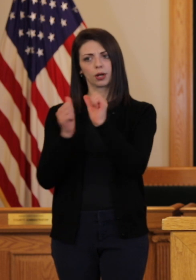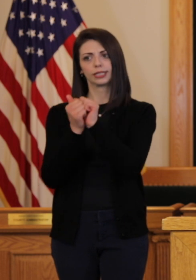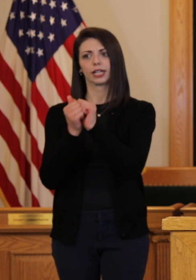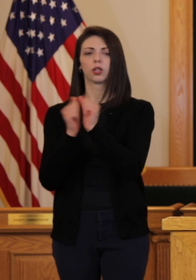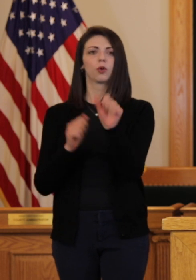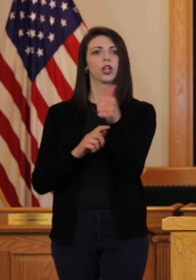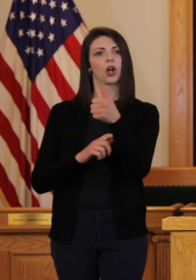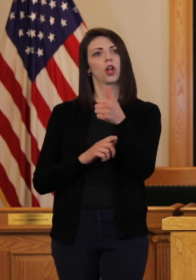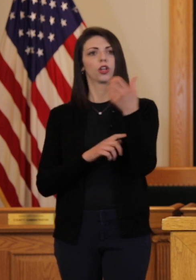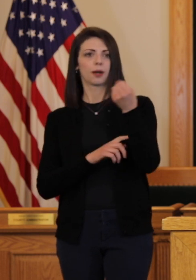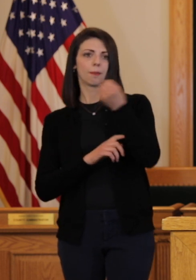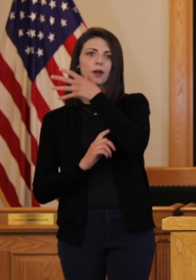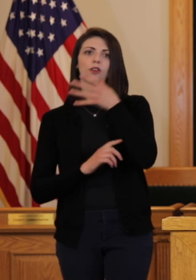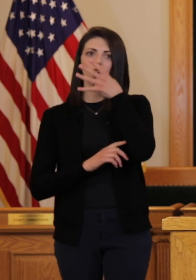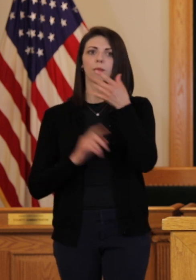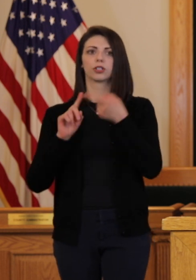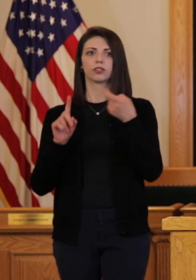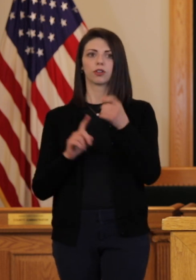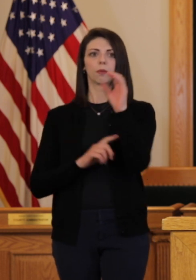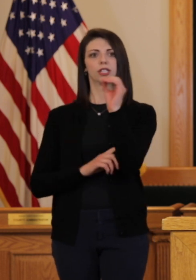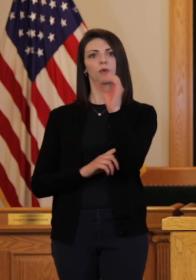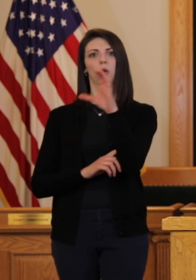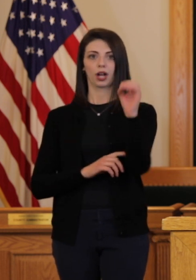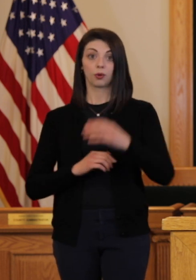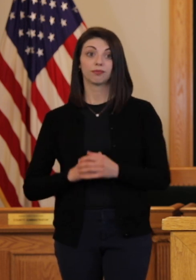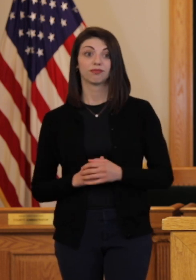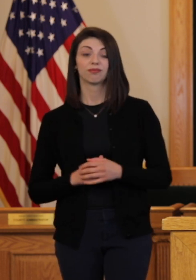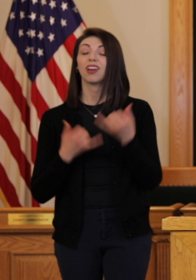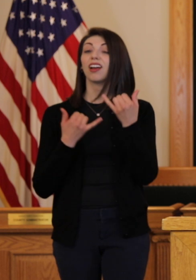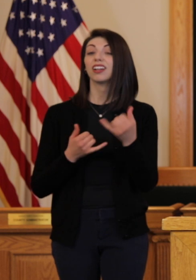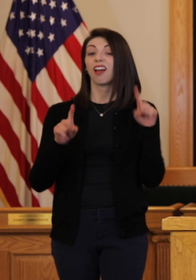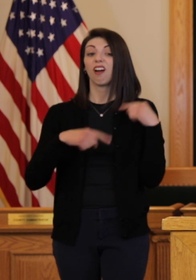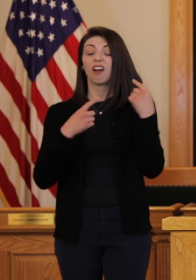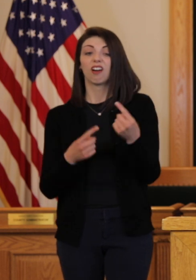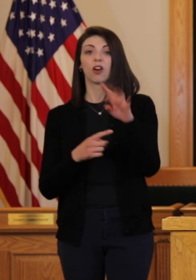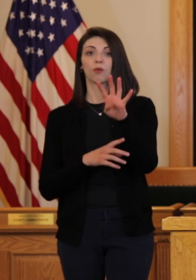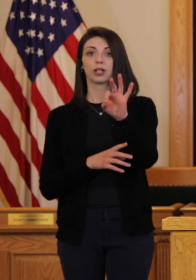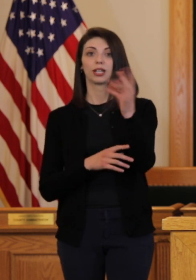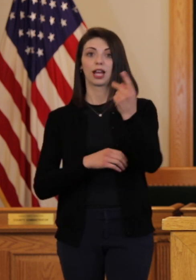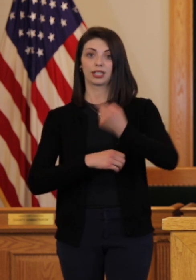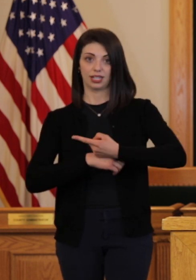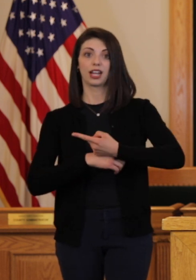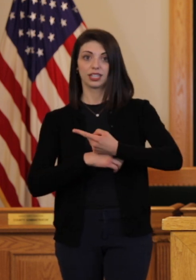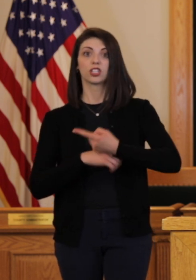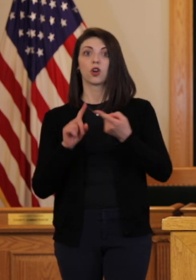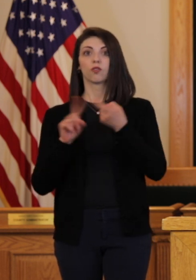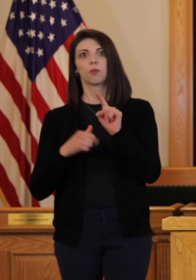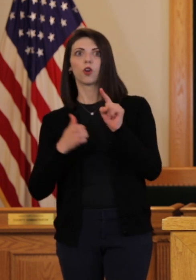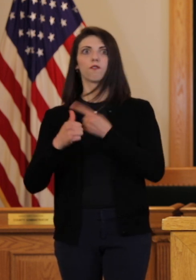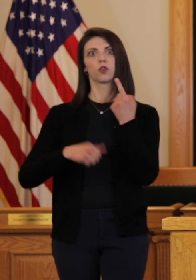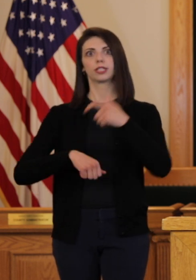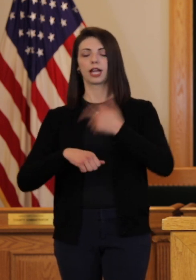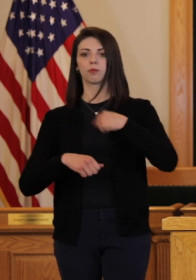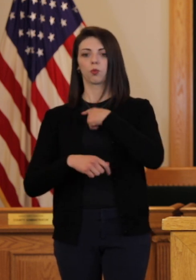County. It has now been 49 days since we were first notified of our first 2 positive cases of COVID-19 on